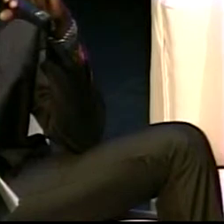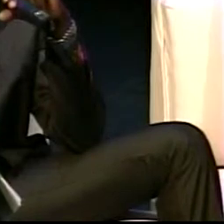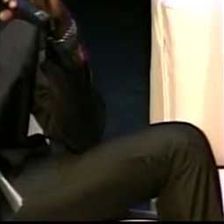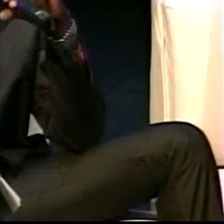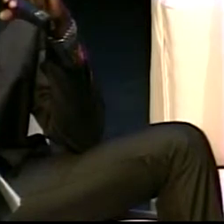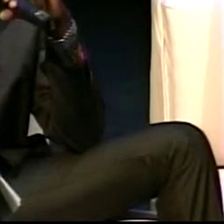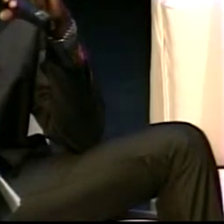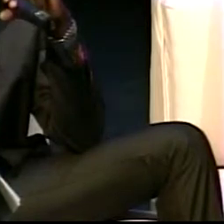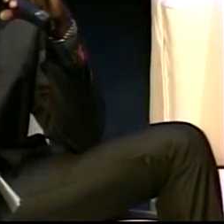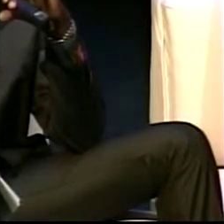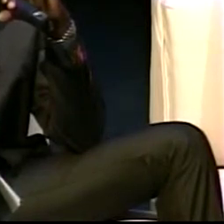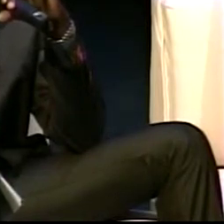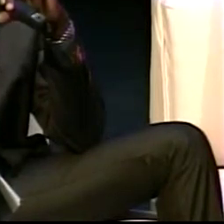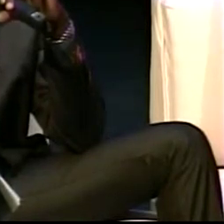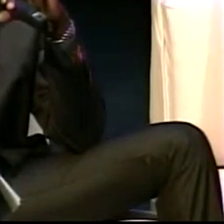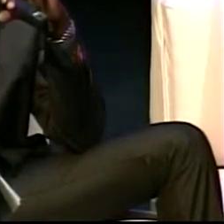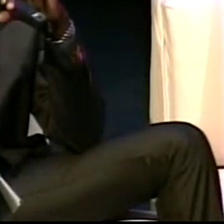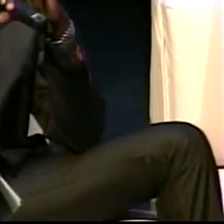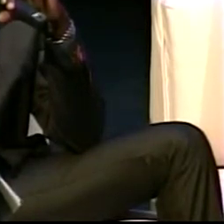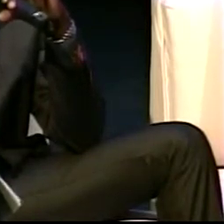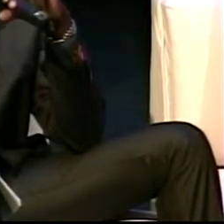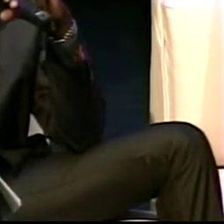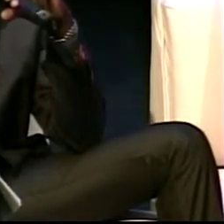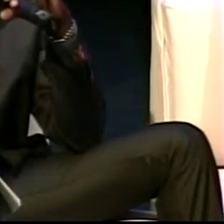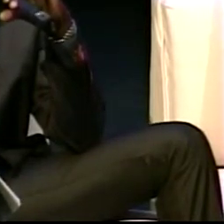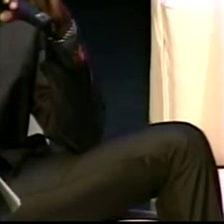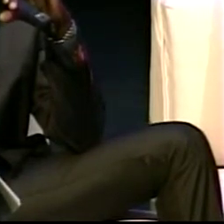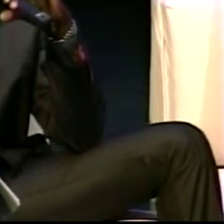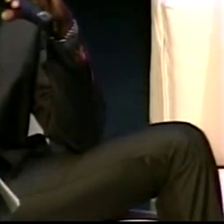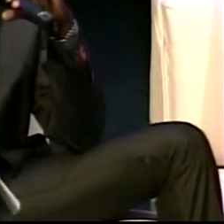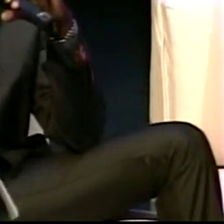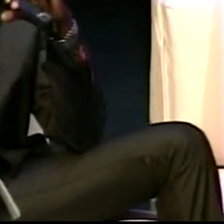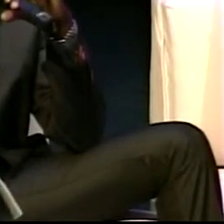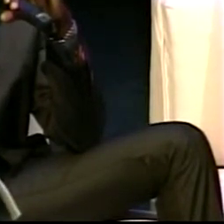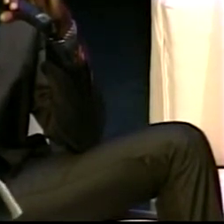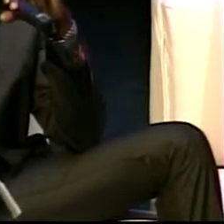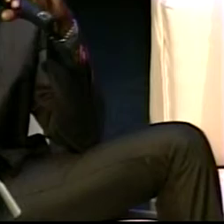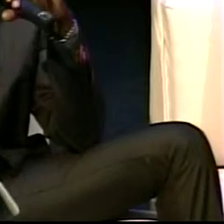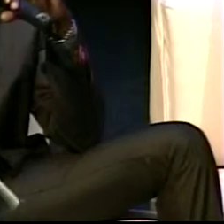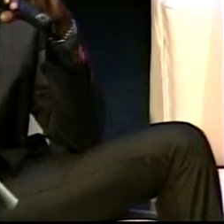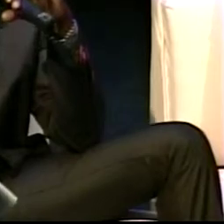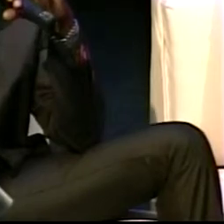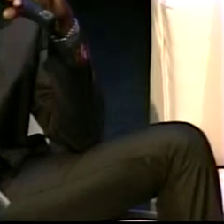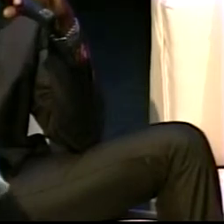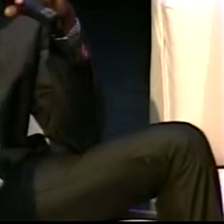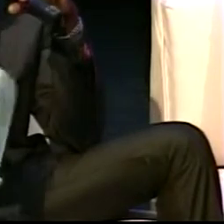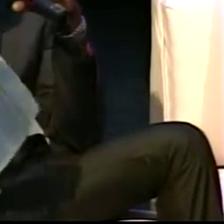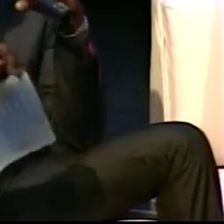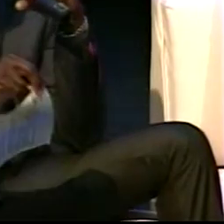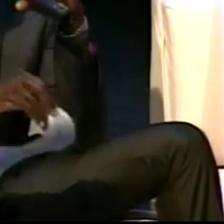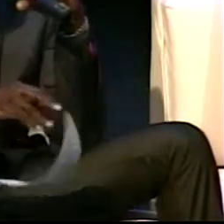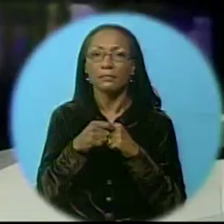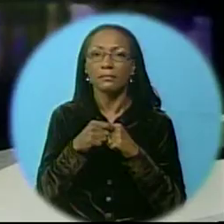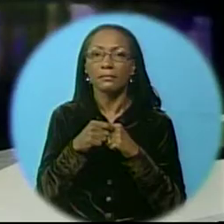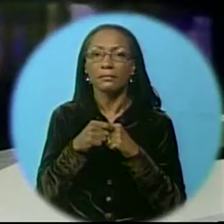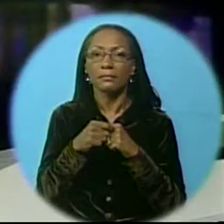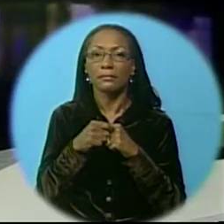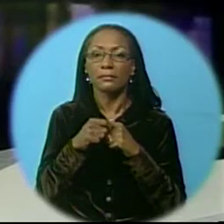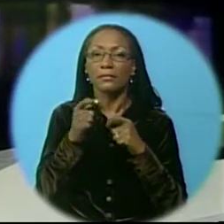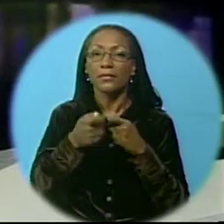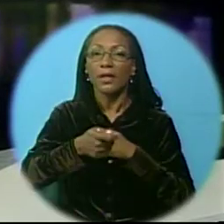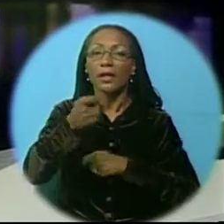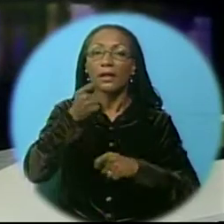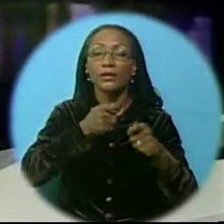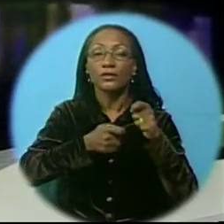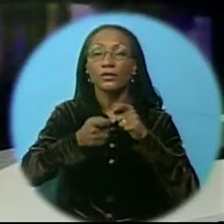business facilitation as the right formula for international business centers. We must all play our part in facilitating this.